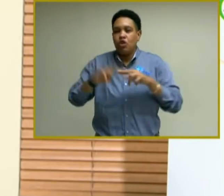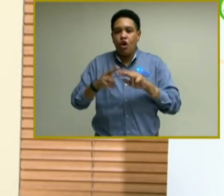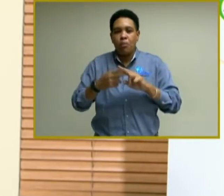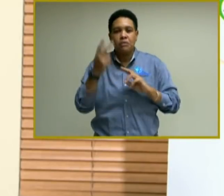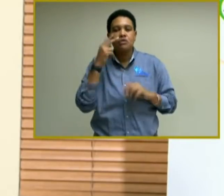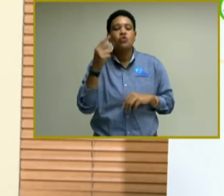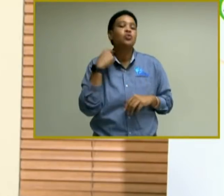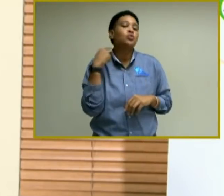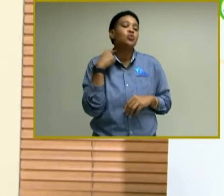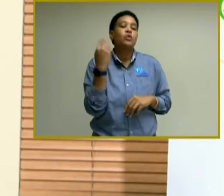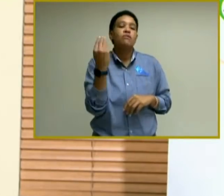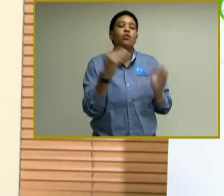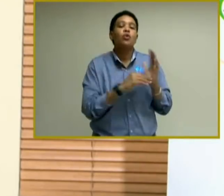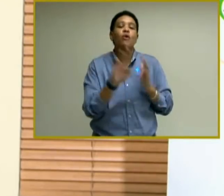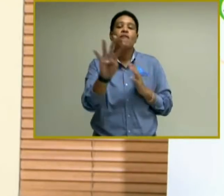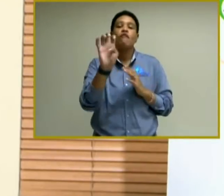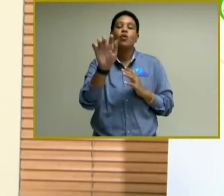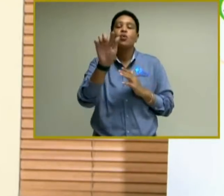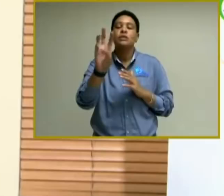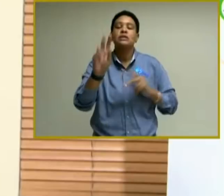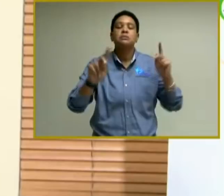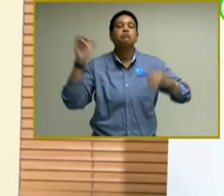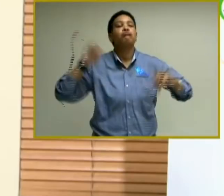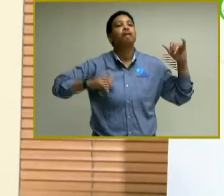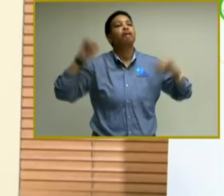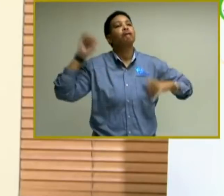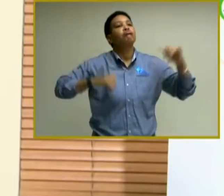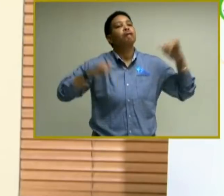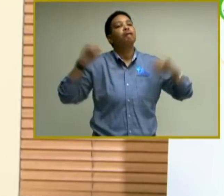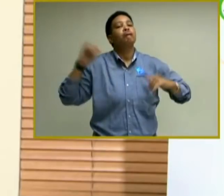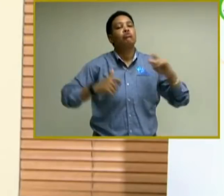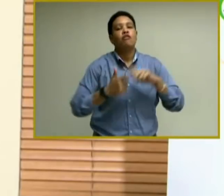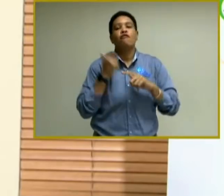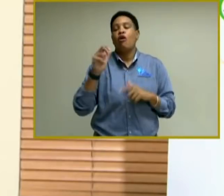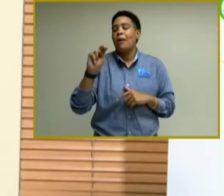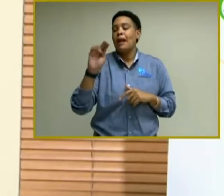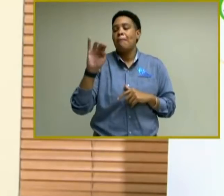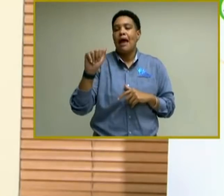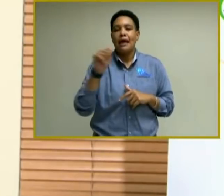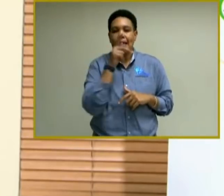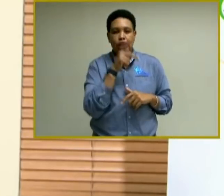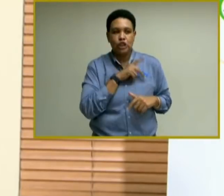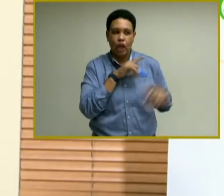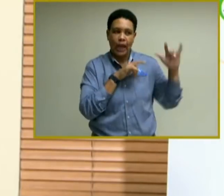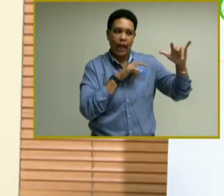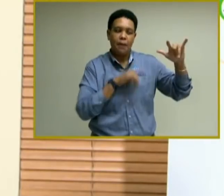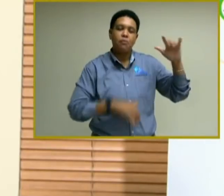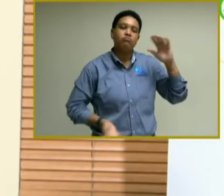some 14,426 passengers coming from Norman Manley, up from